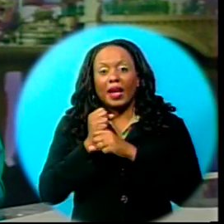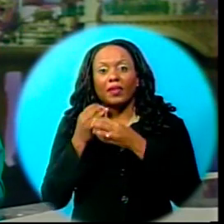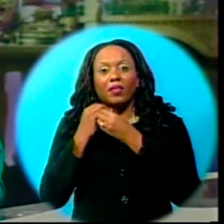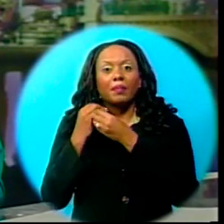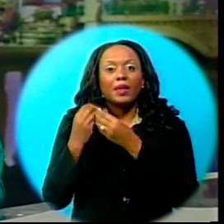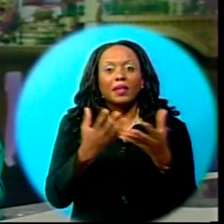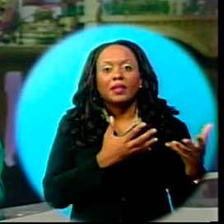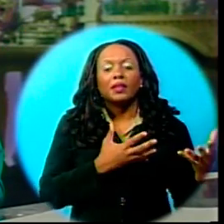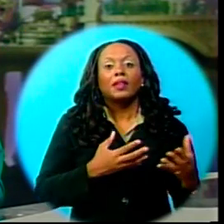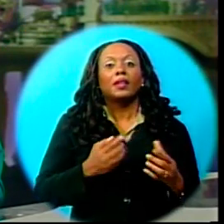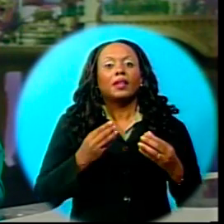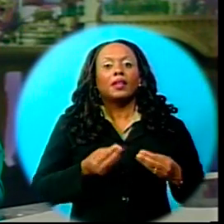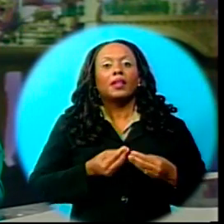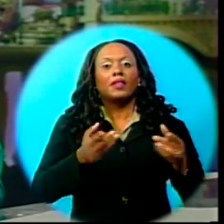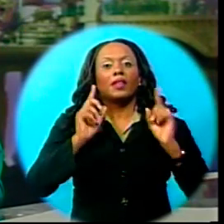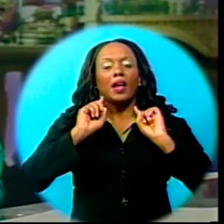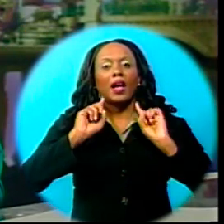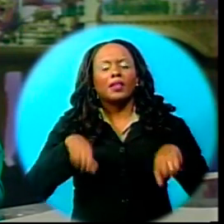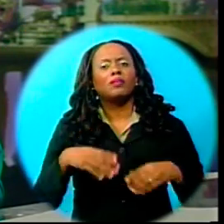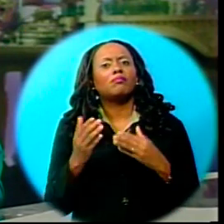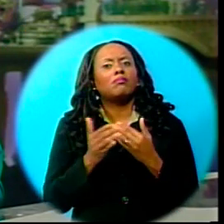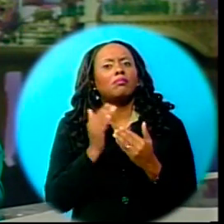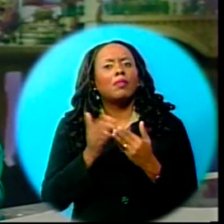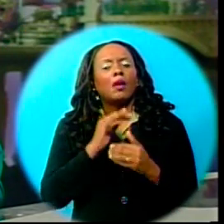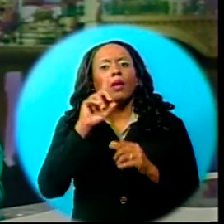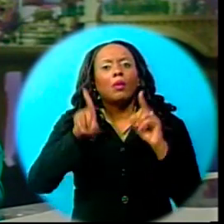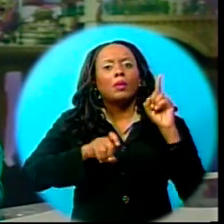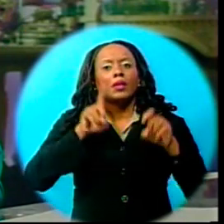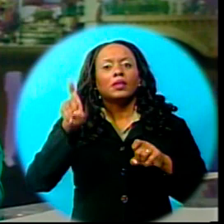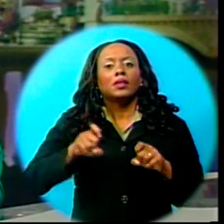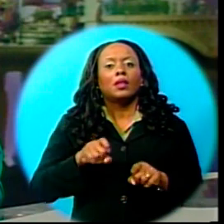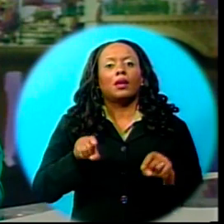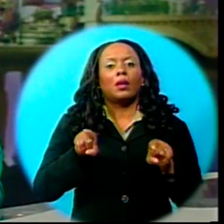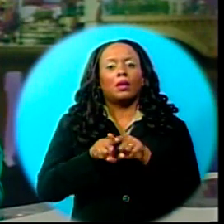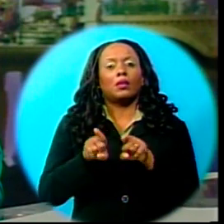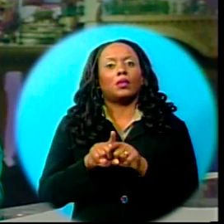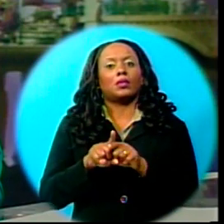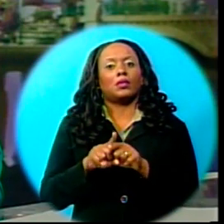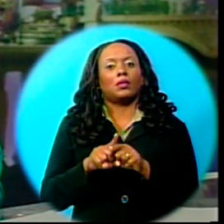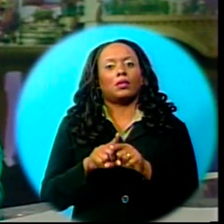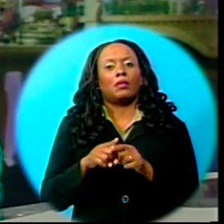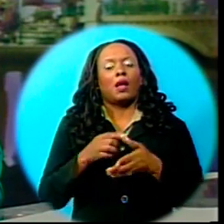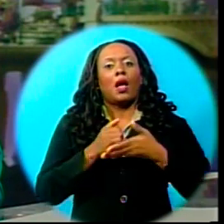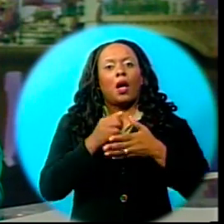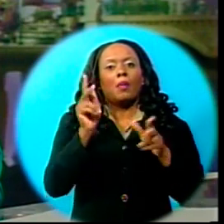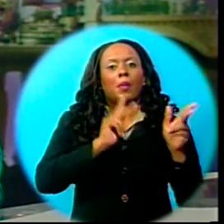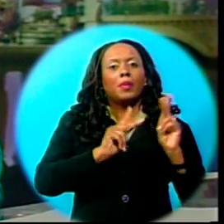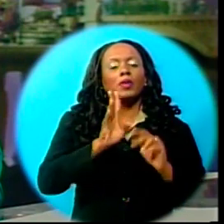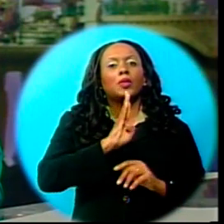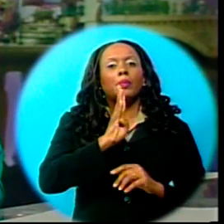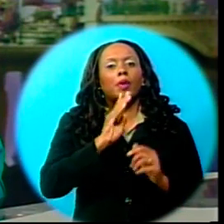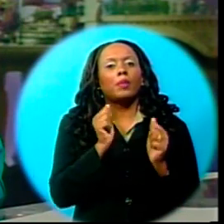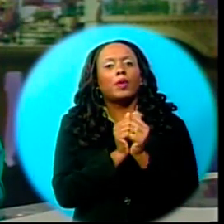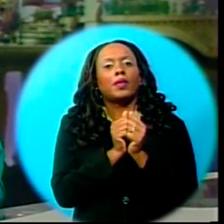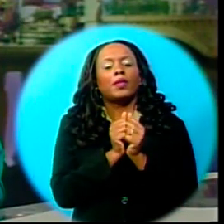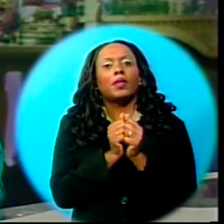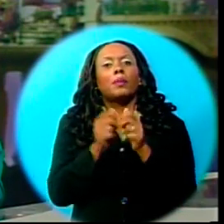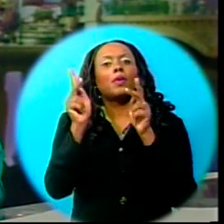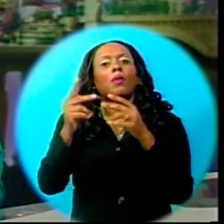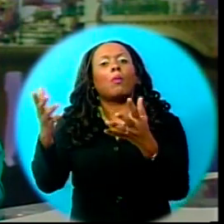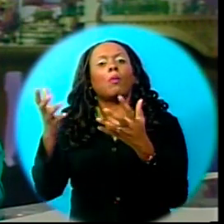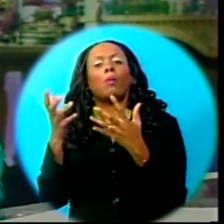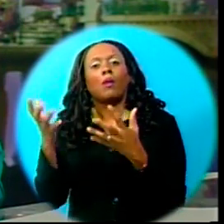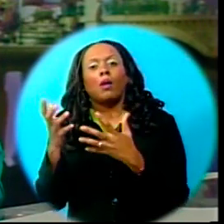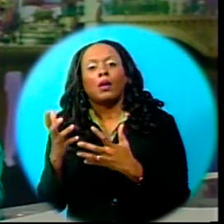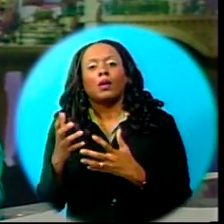It provides answers to simple questions as well as directs callers to the relevant departments for more detailed responses. The helpline can